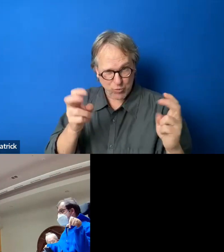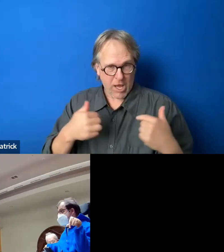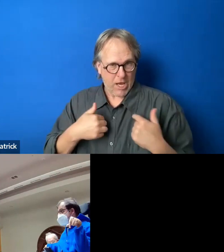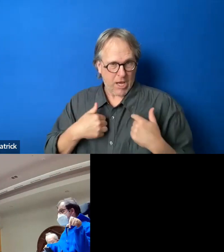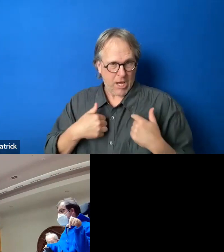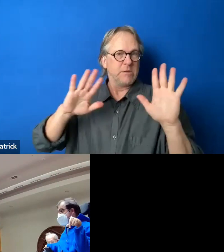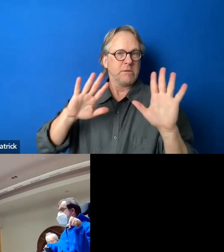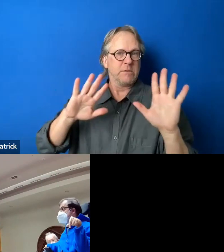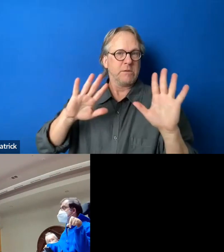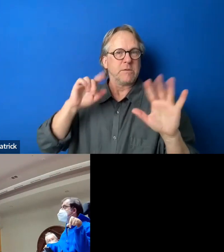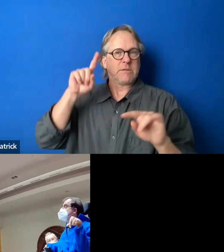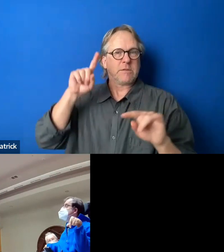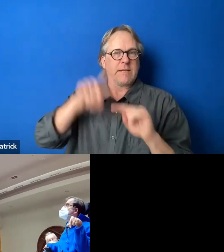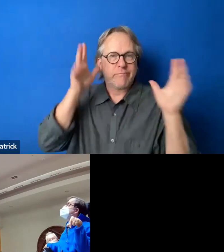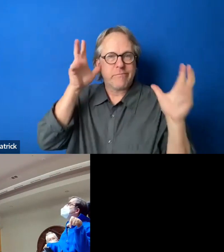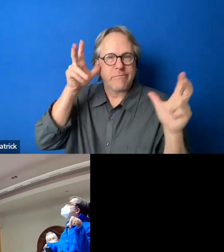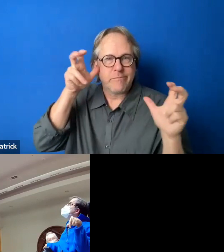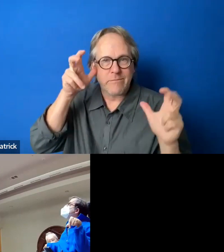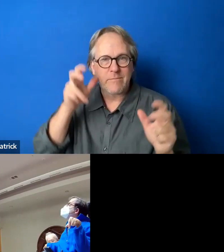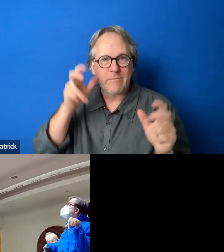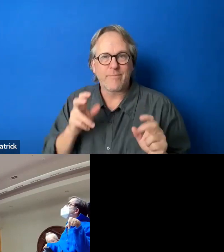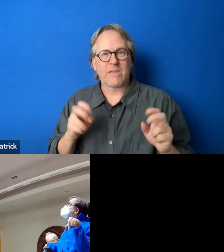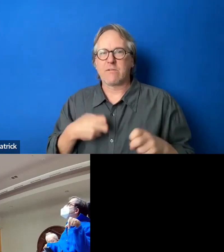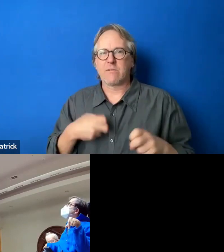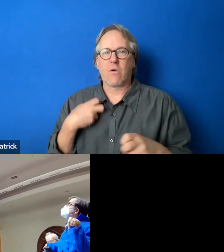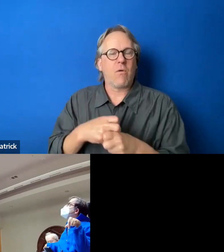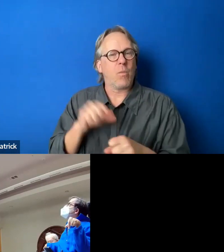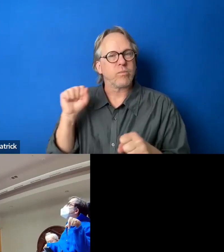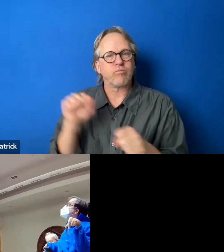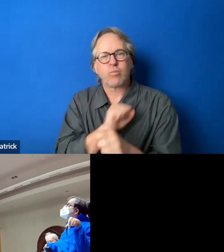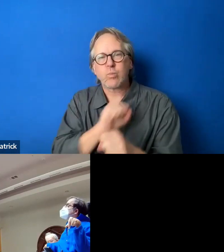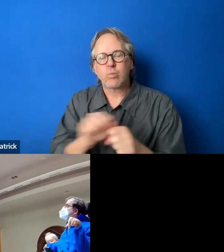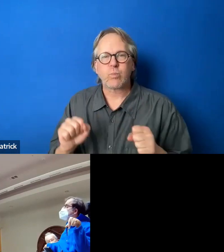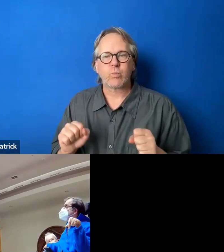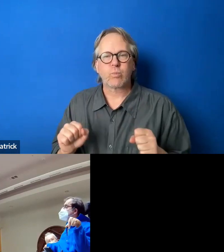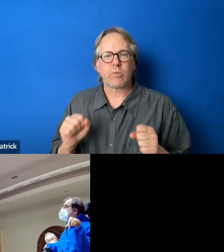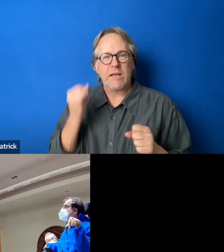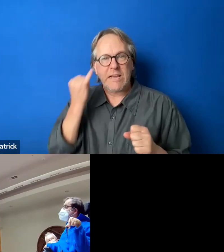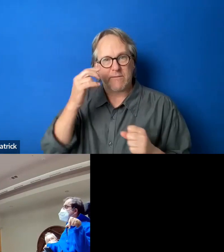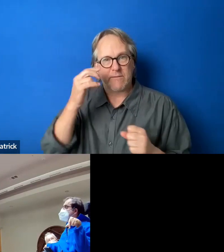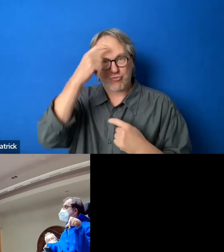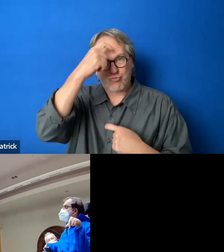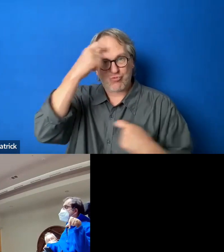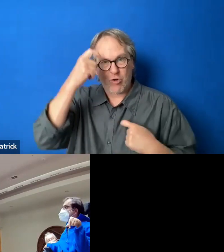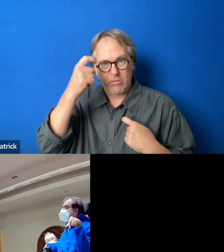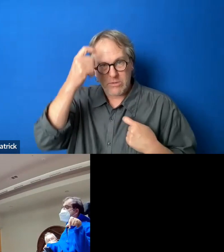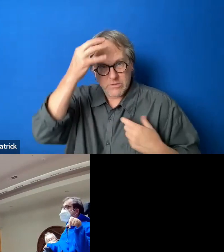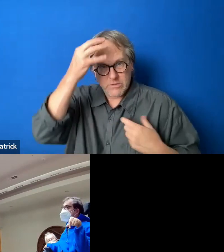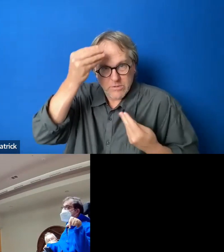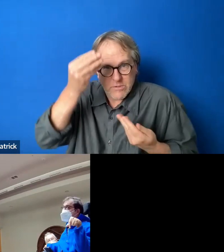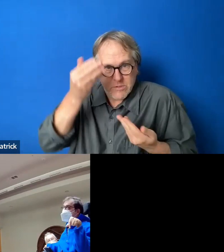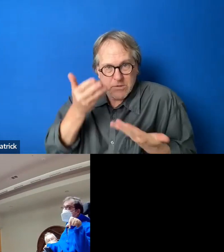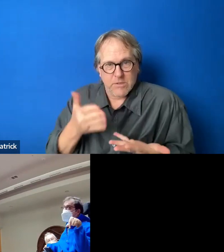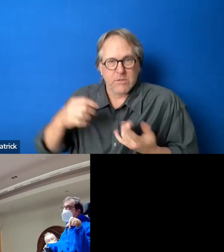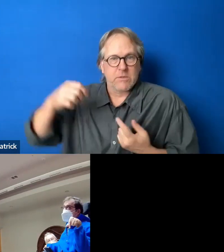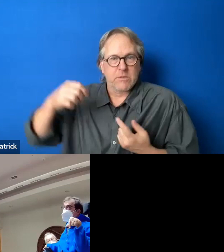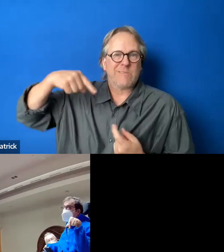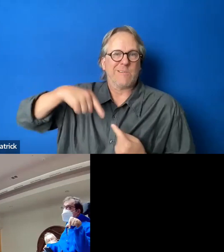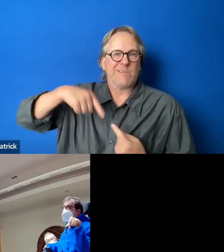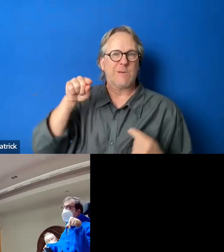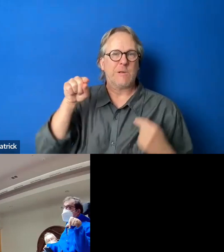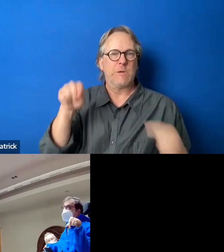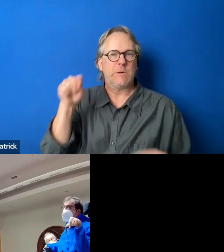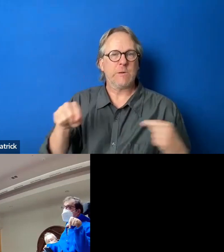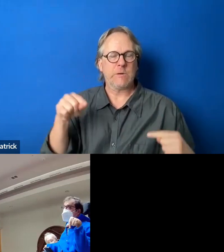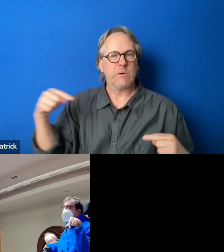it's work. It's hard work when your trauma is being poked at.